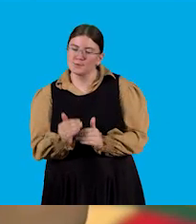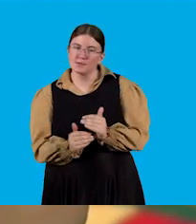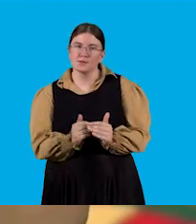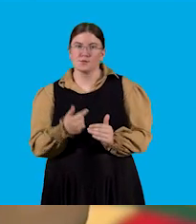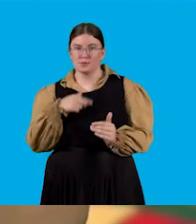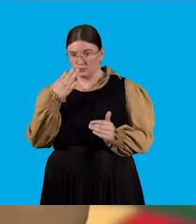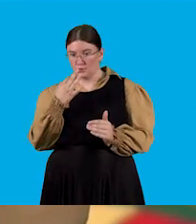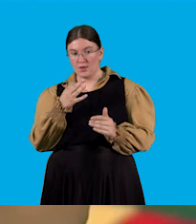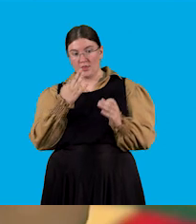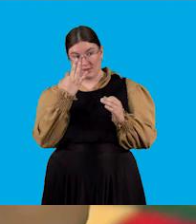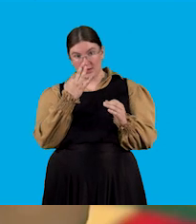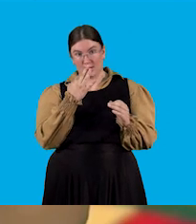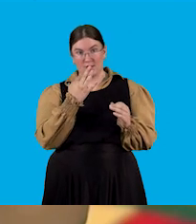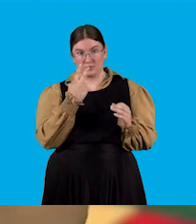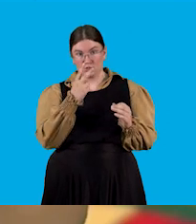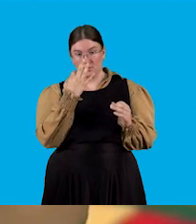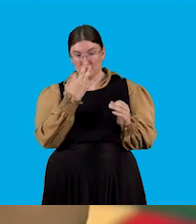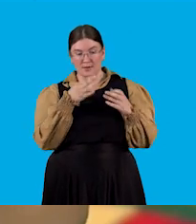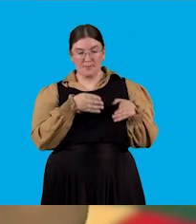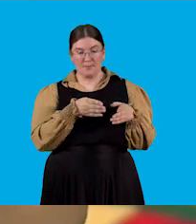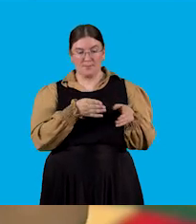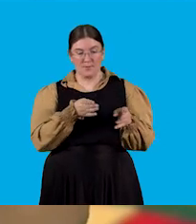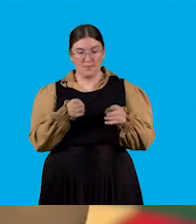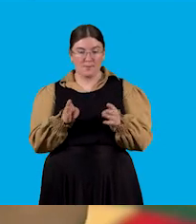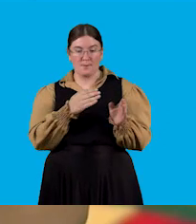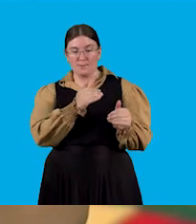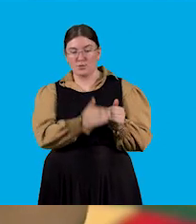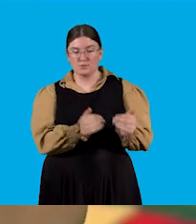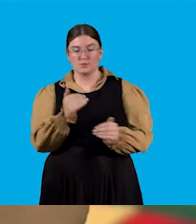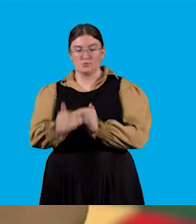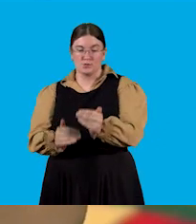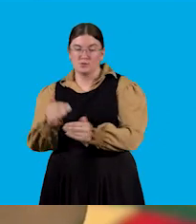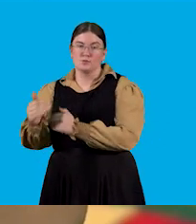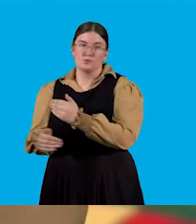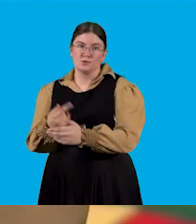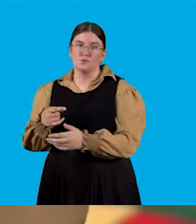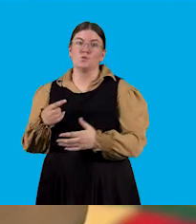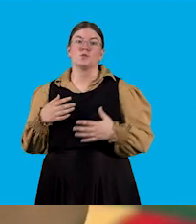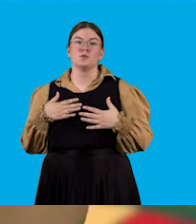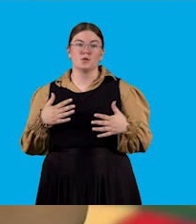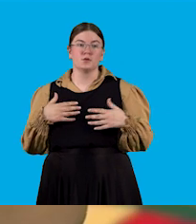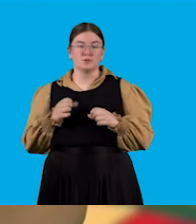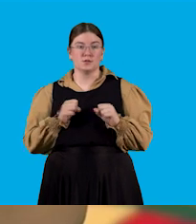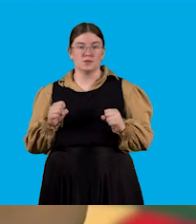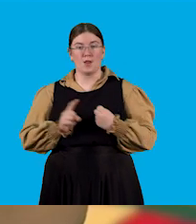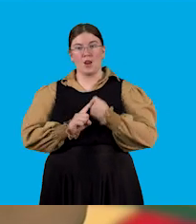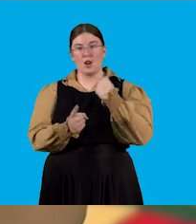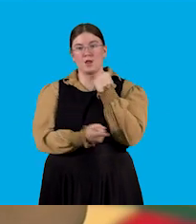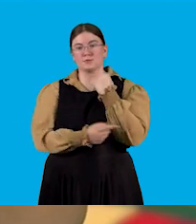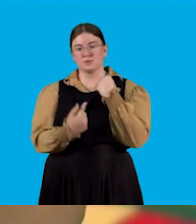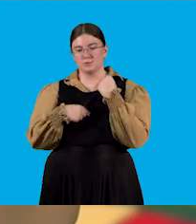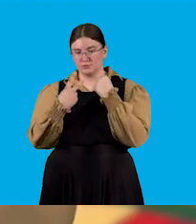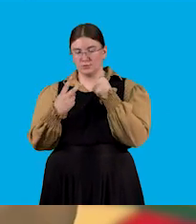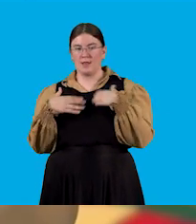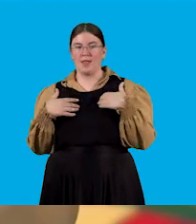at three main processes related to the respiratory system, and lastly, we looked at the health